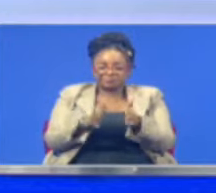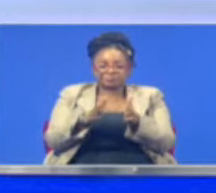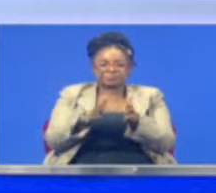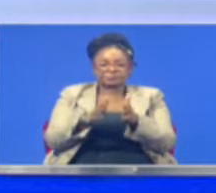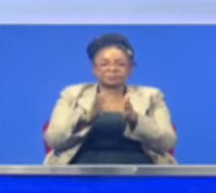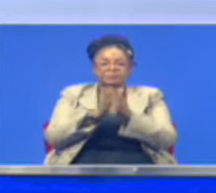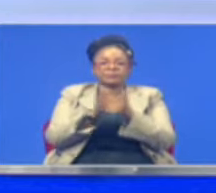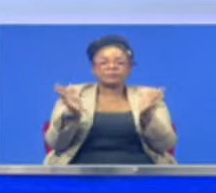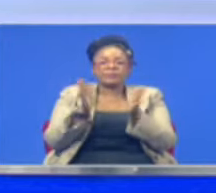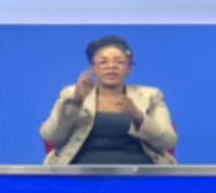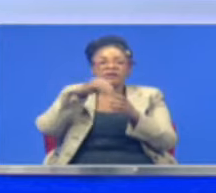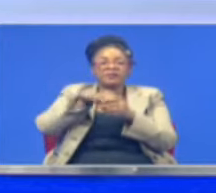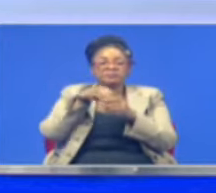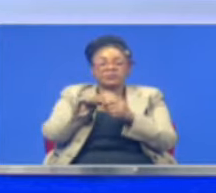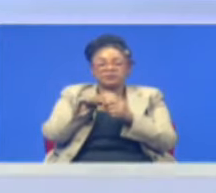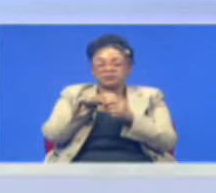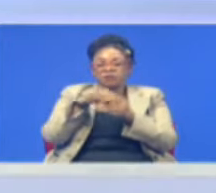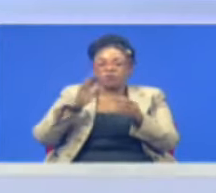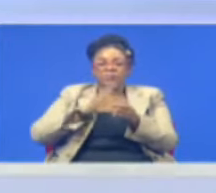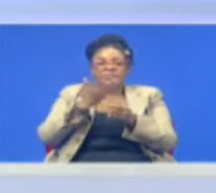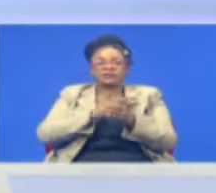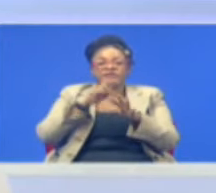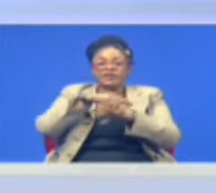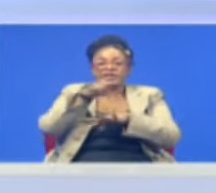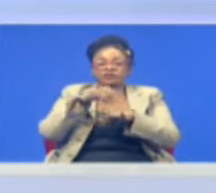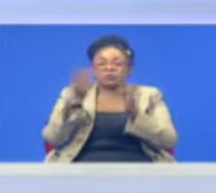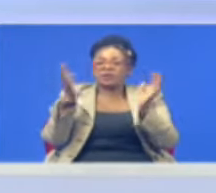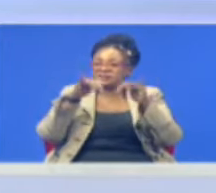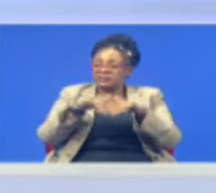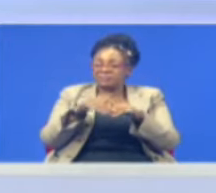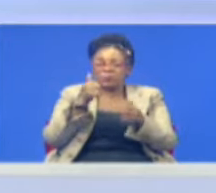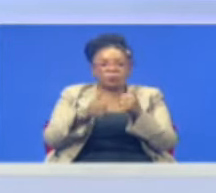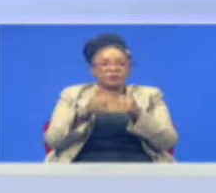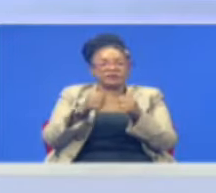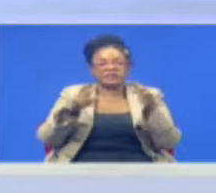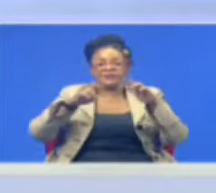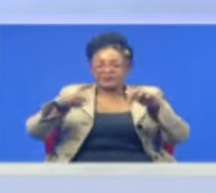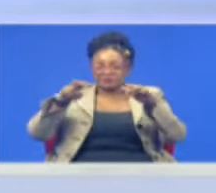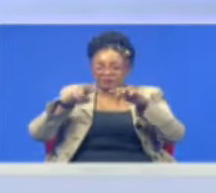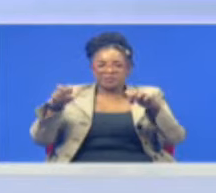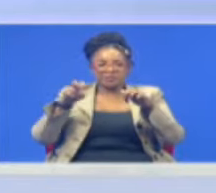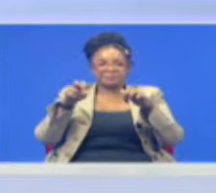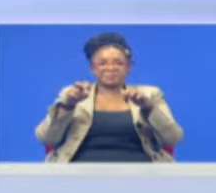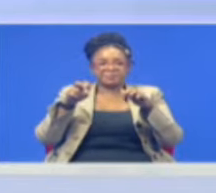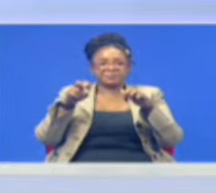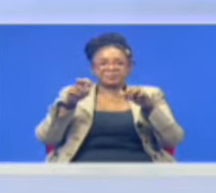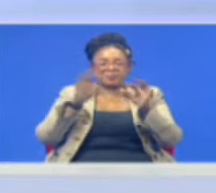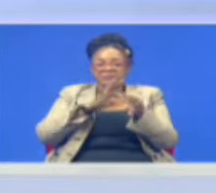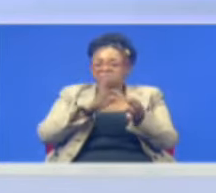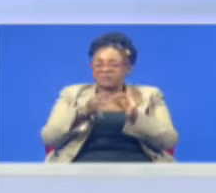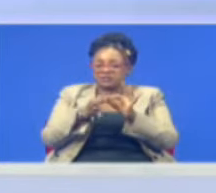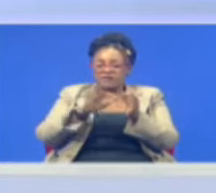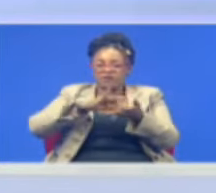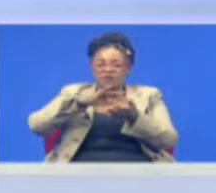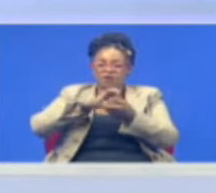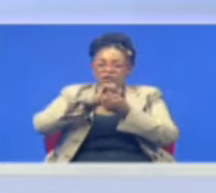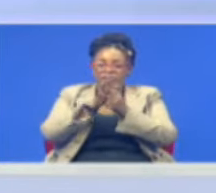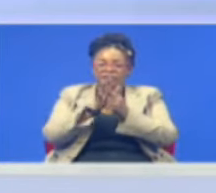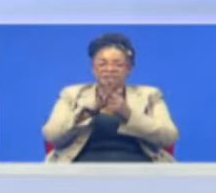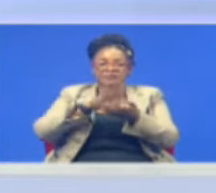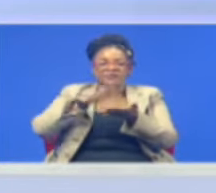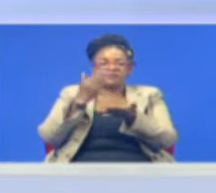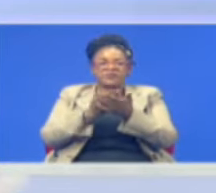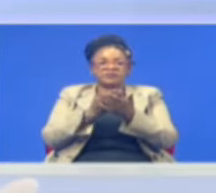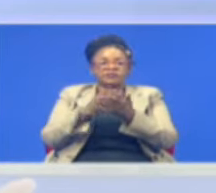Public Investments Committee of the National Assembly, which is investigating the misappropriation of COVID funds at the Kenya Medical